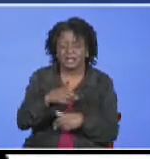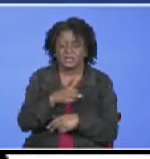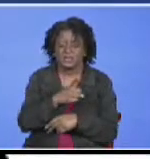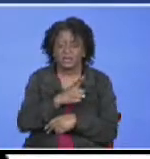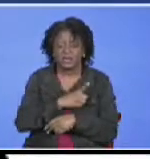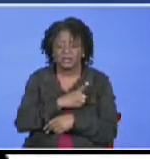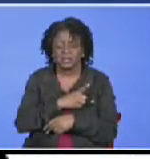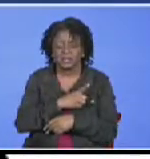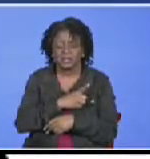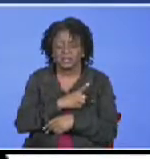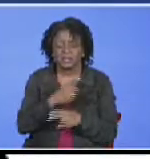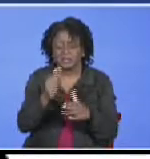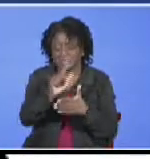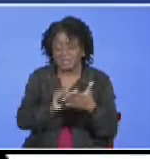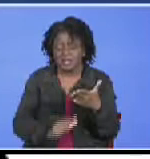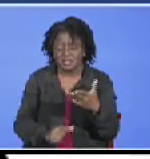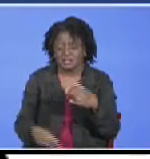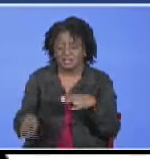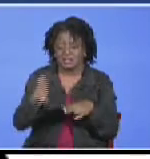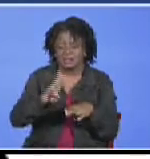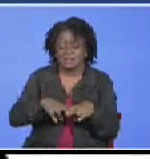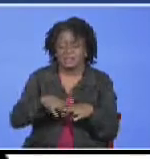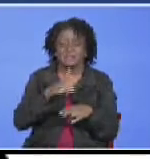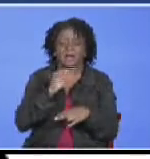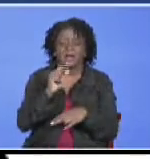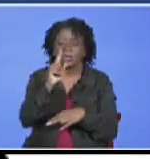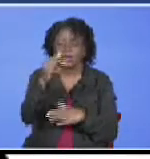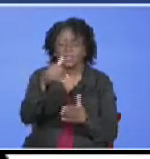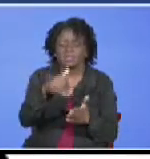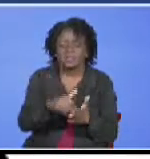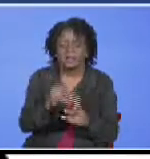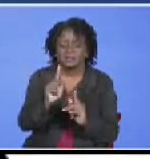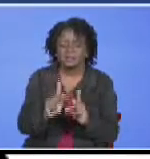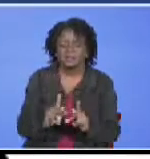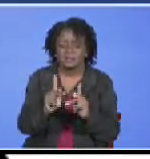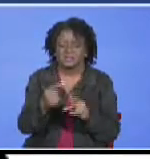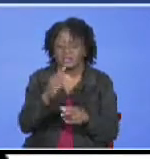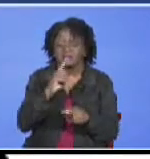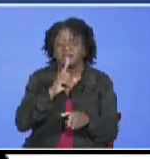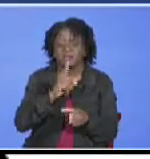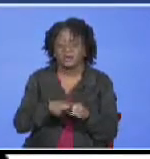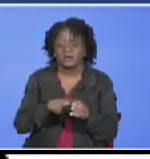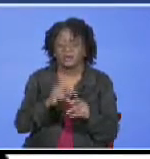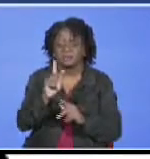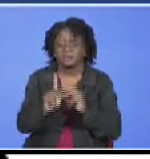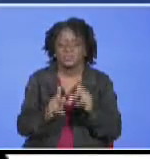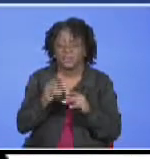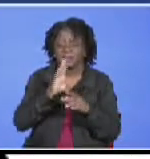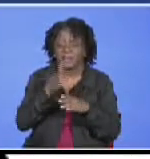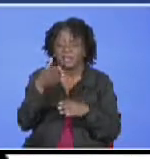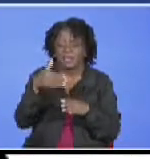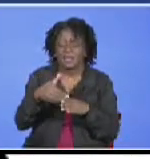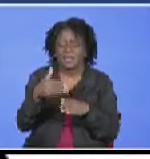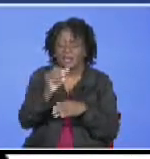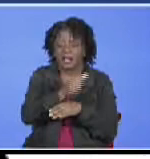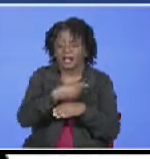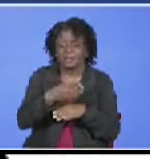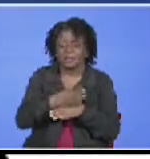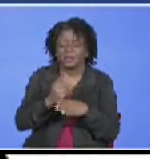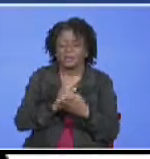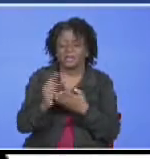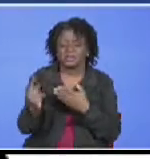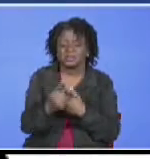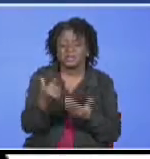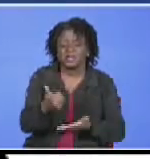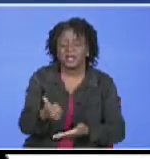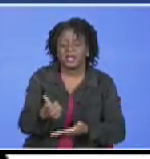that the list went up by 1,000. He confirmed that officers will be in Abaco next week to help unemployed residents in Abaco register